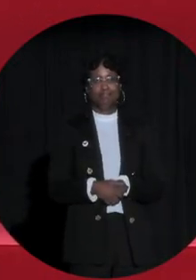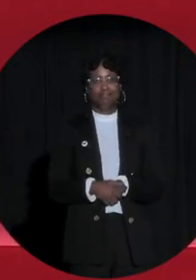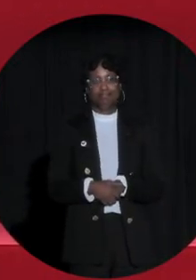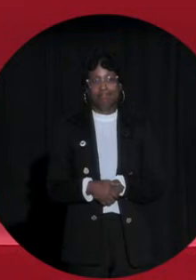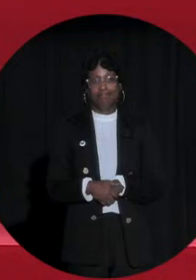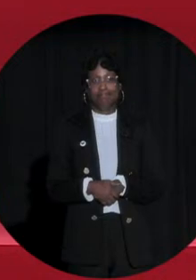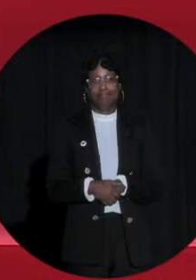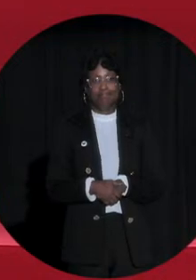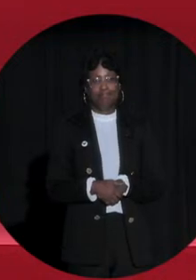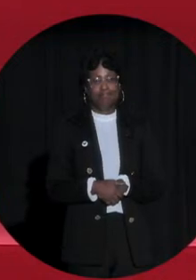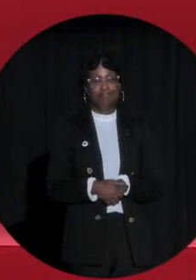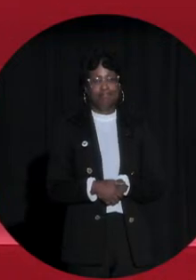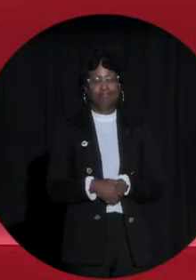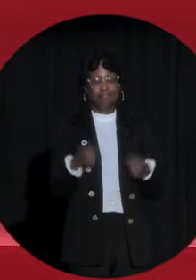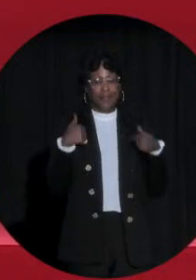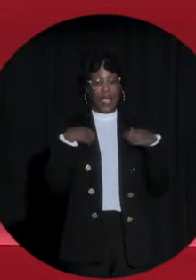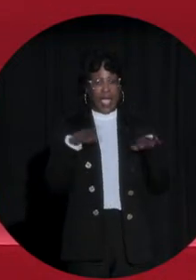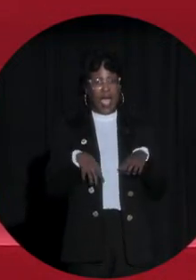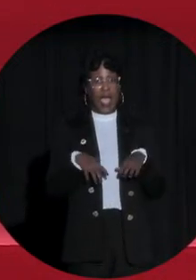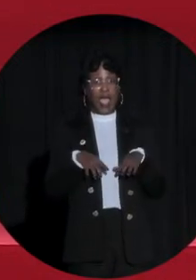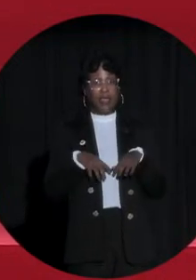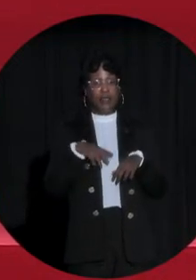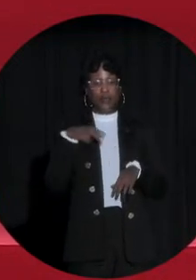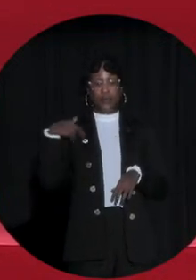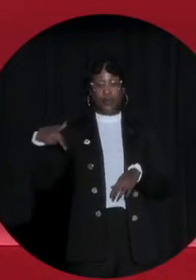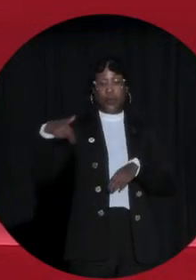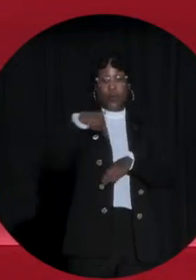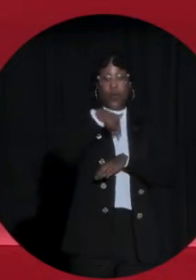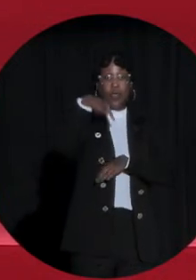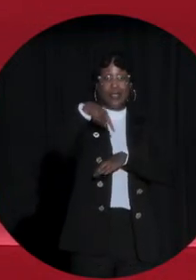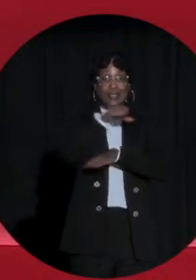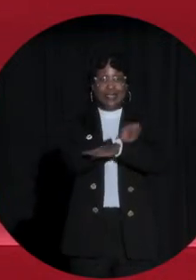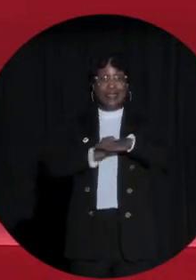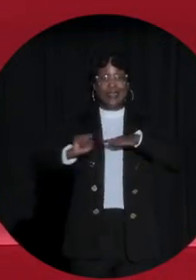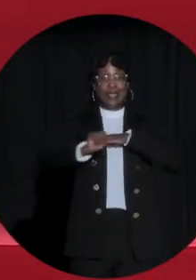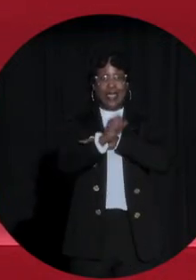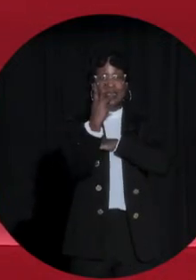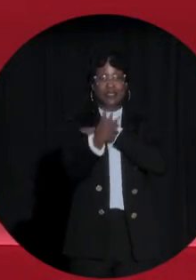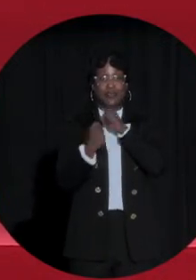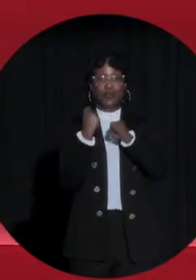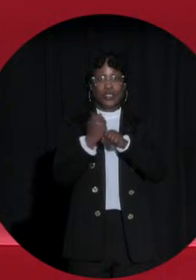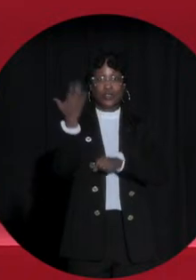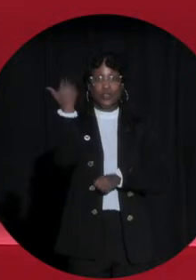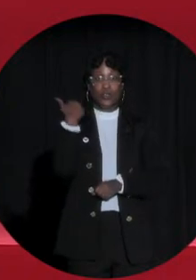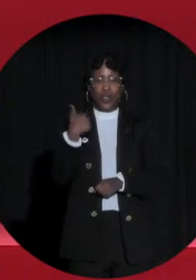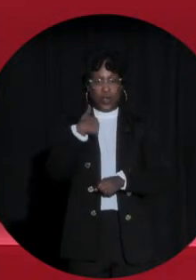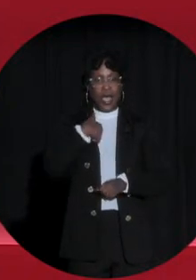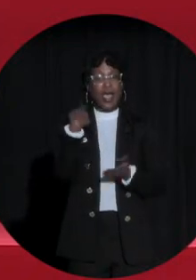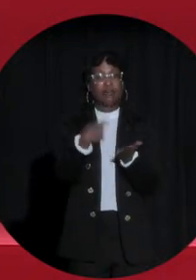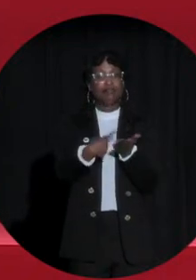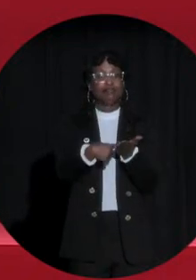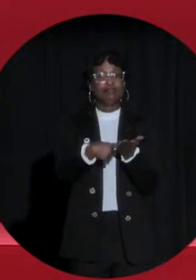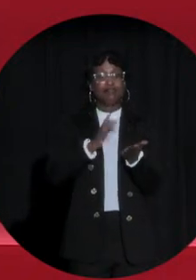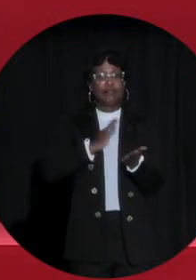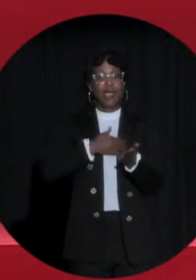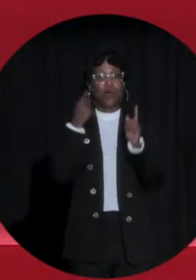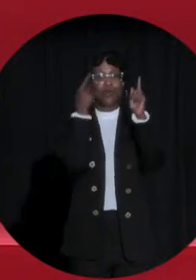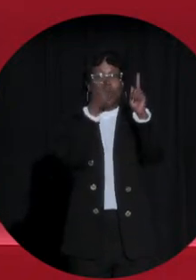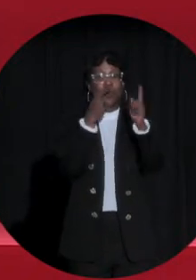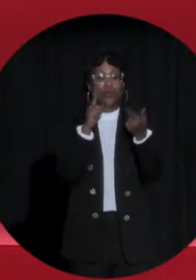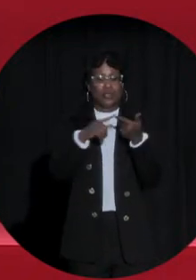When I took this stage 4 years ago, I talked about our goals on education, healthcare, and growing our